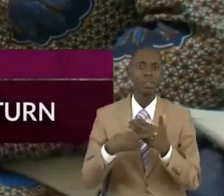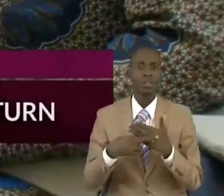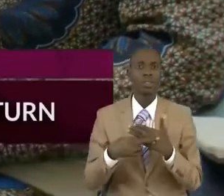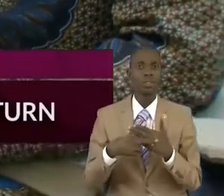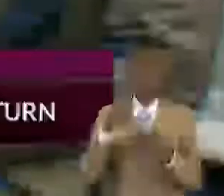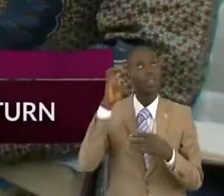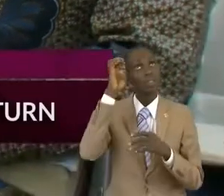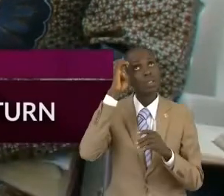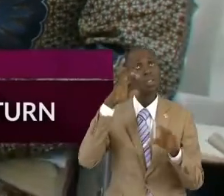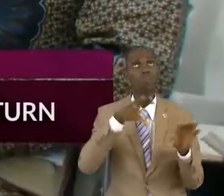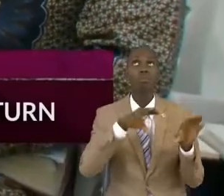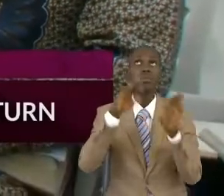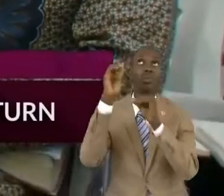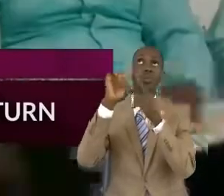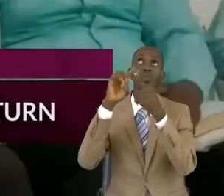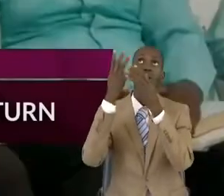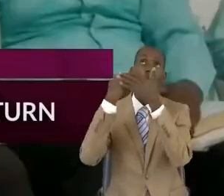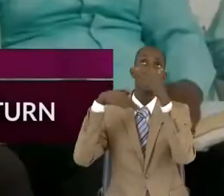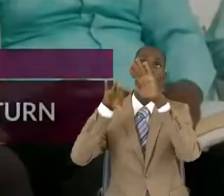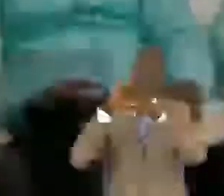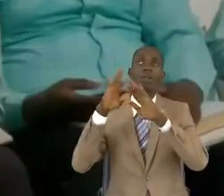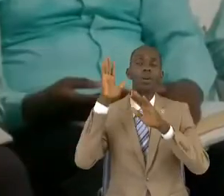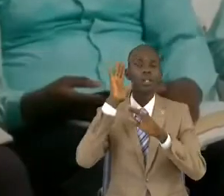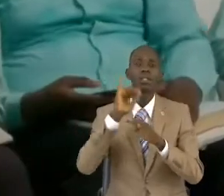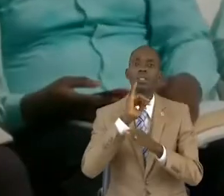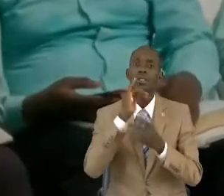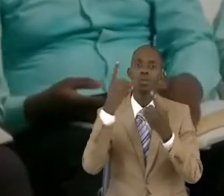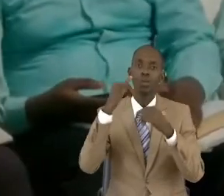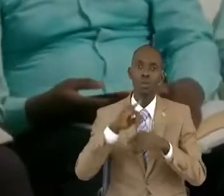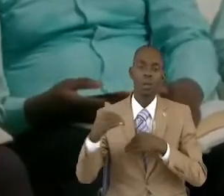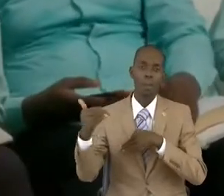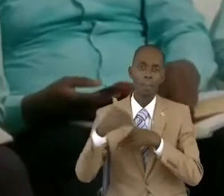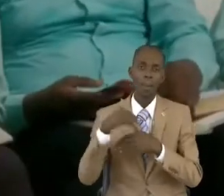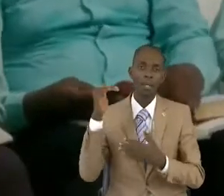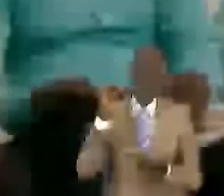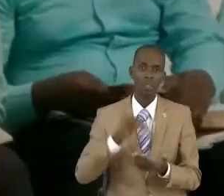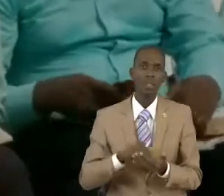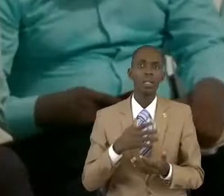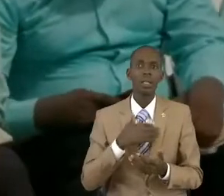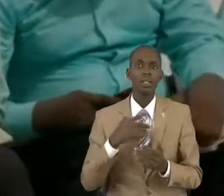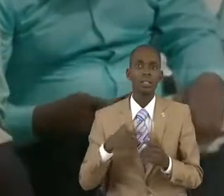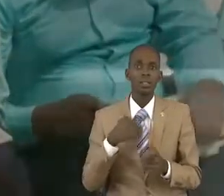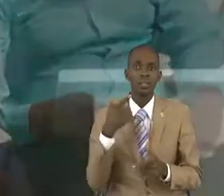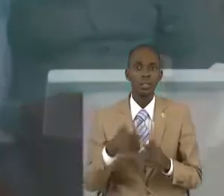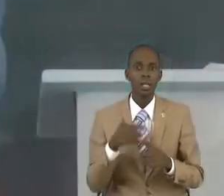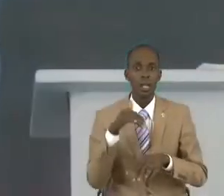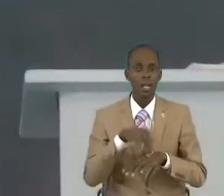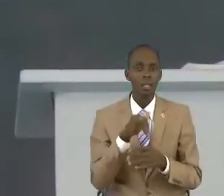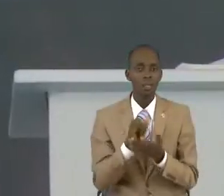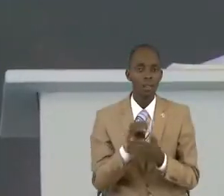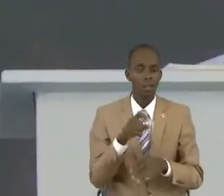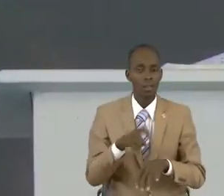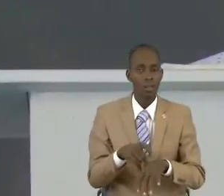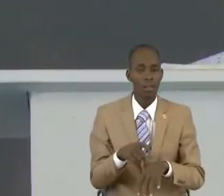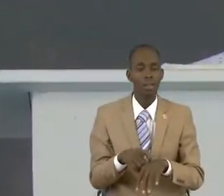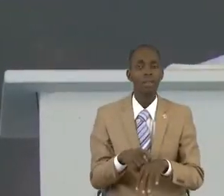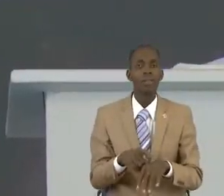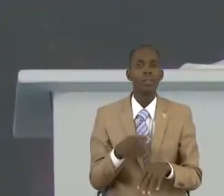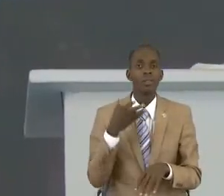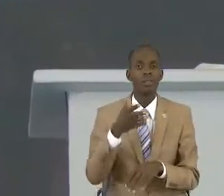heaven and he's coming back again. And then at that time will be